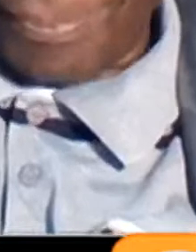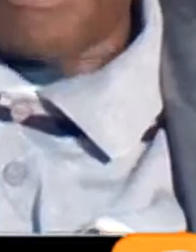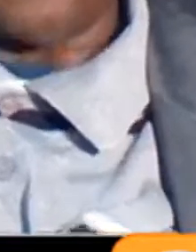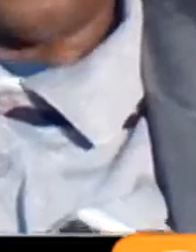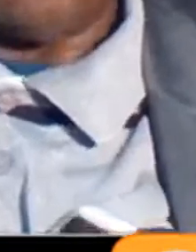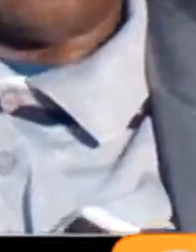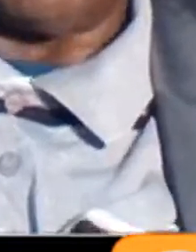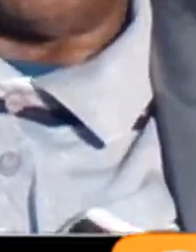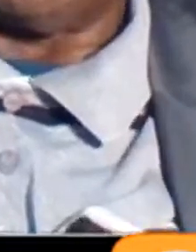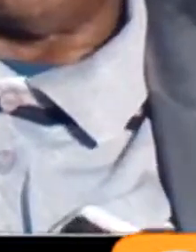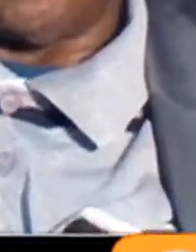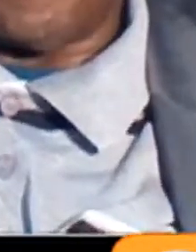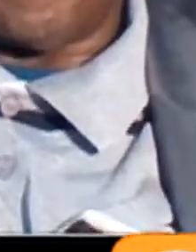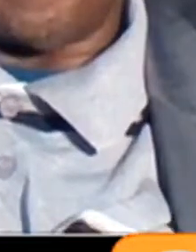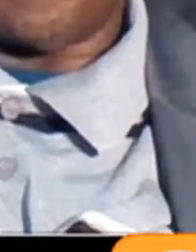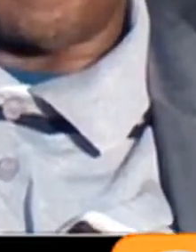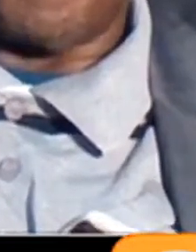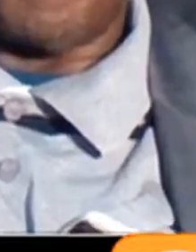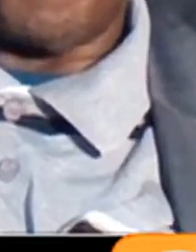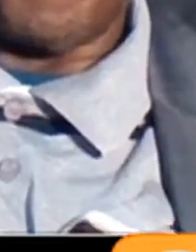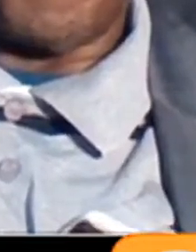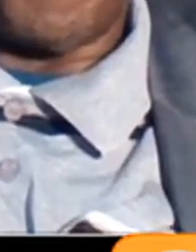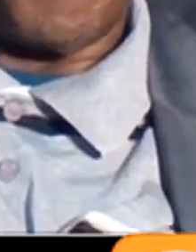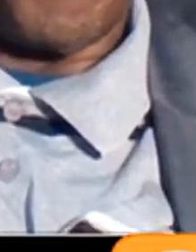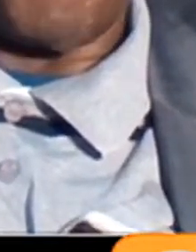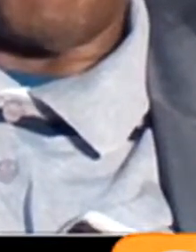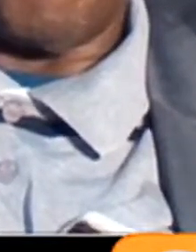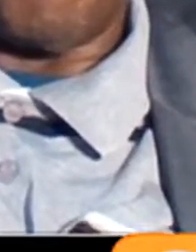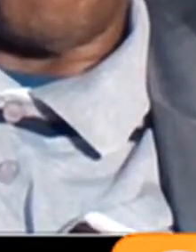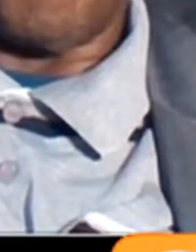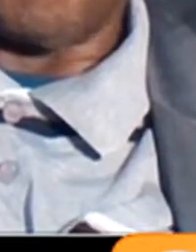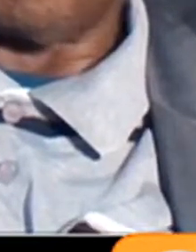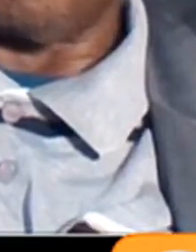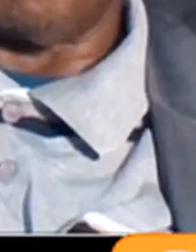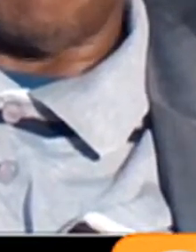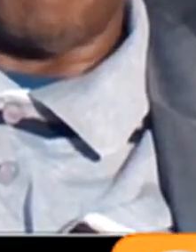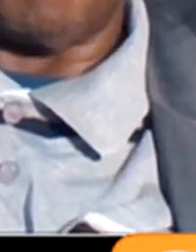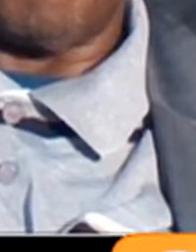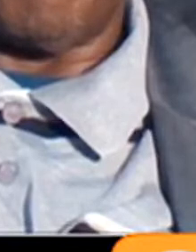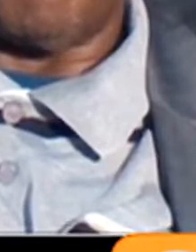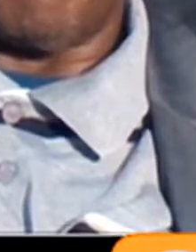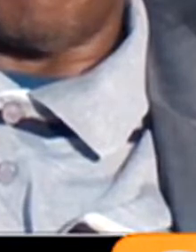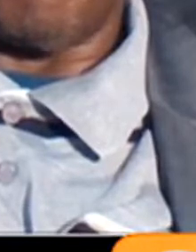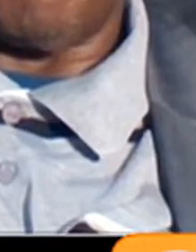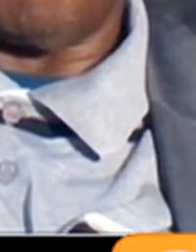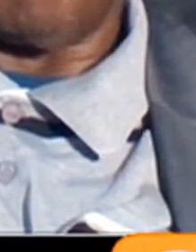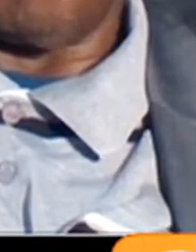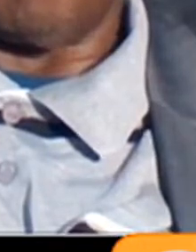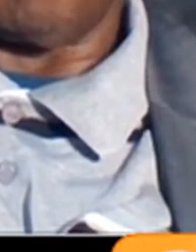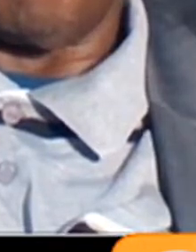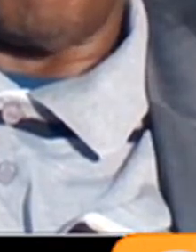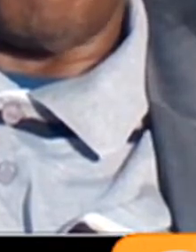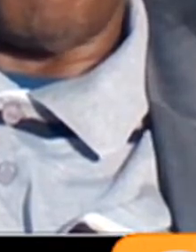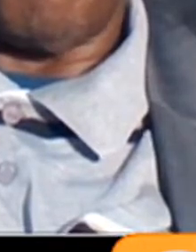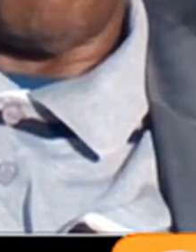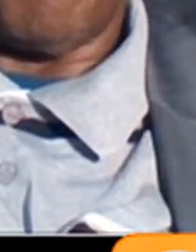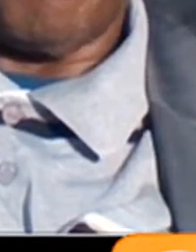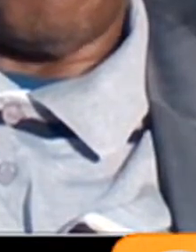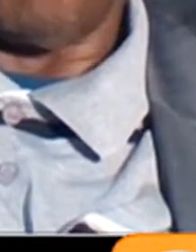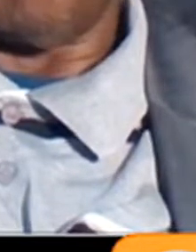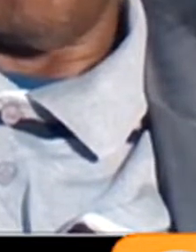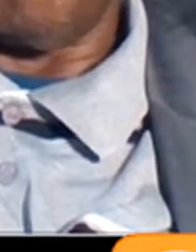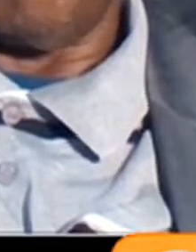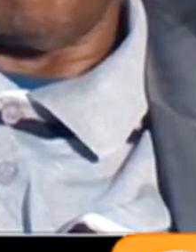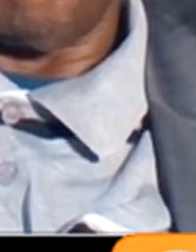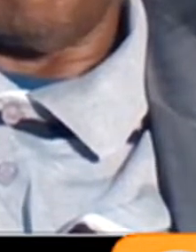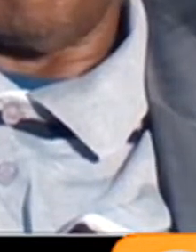it mandatory for us to learn our history, and that's the only way we build our patriotism. And